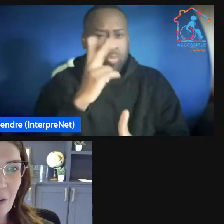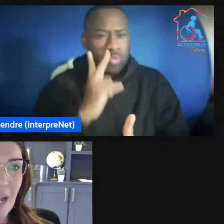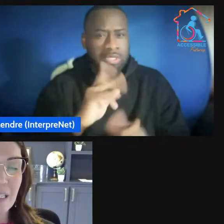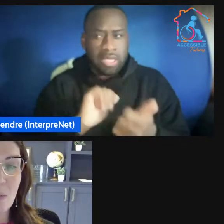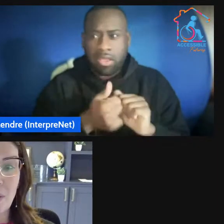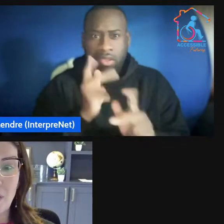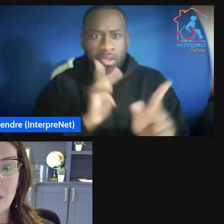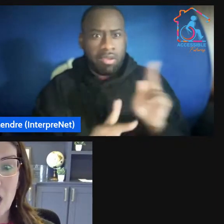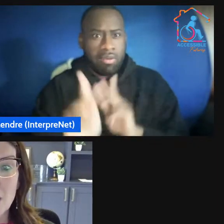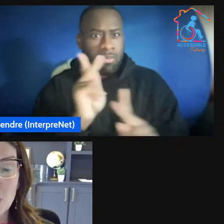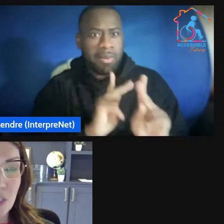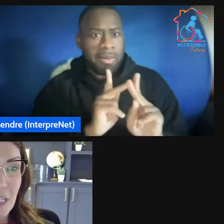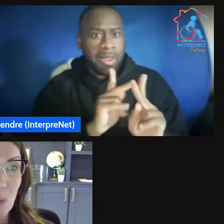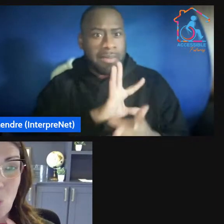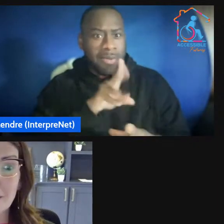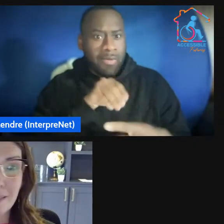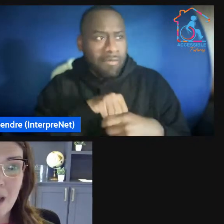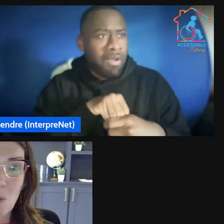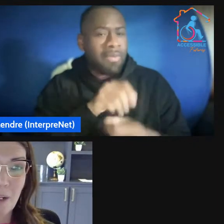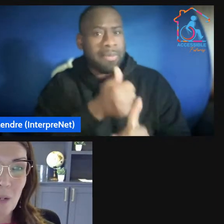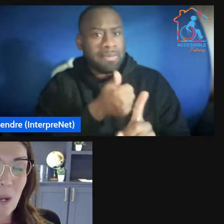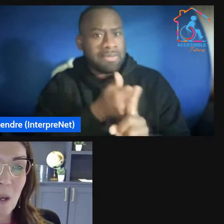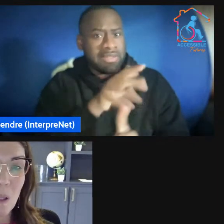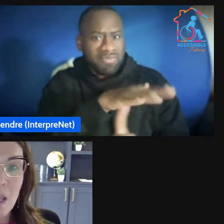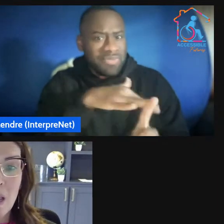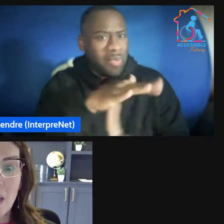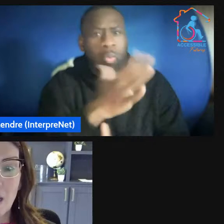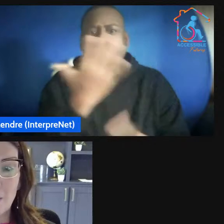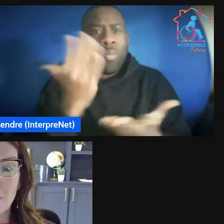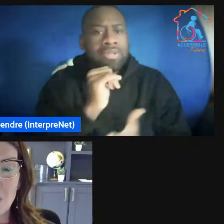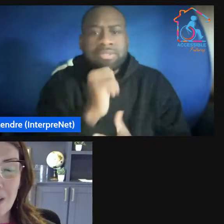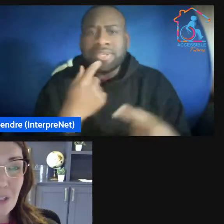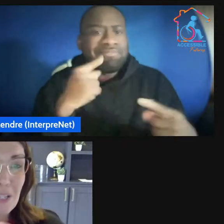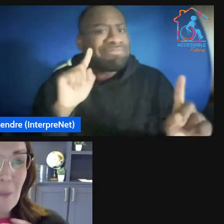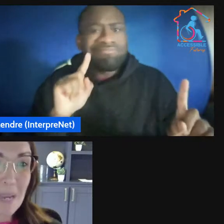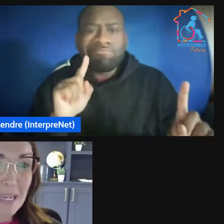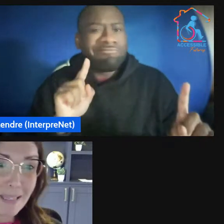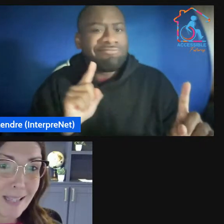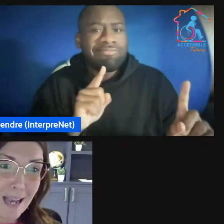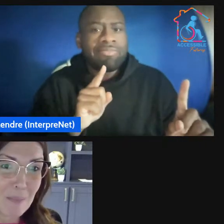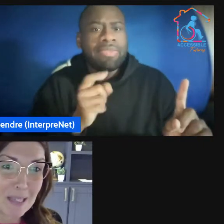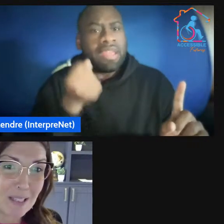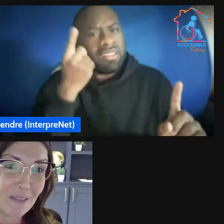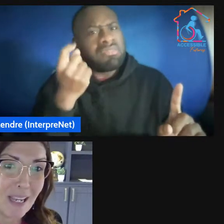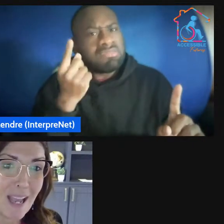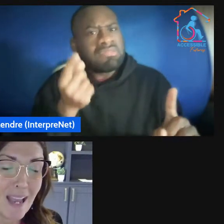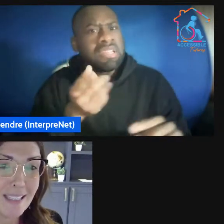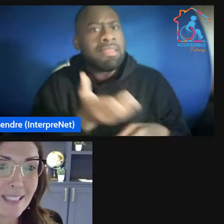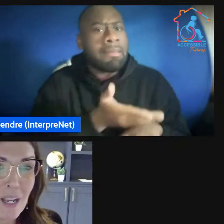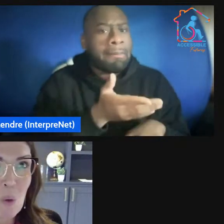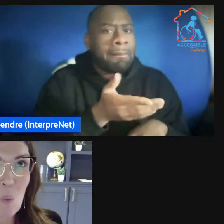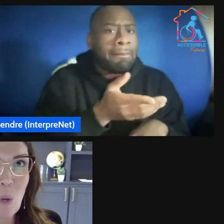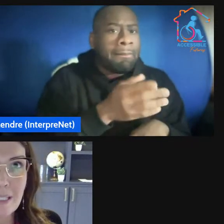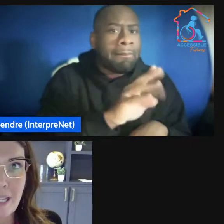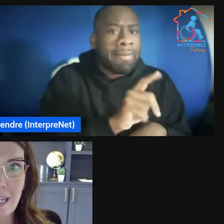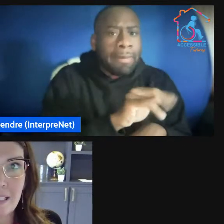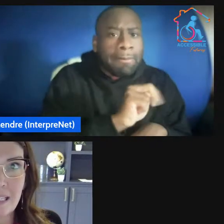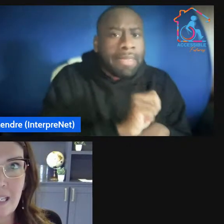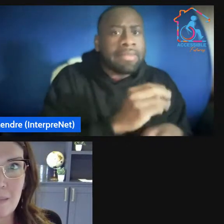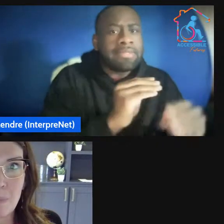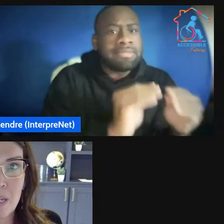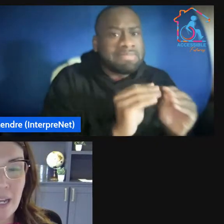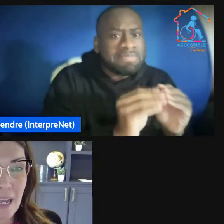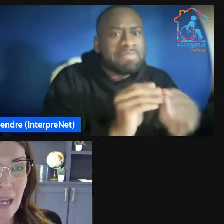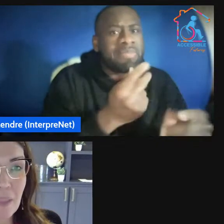are interacting with it, to understand what's not working well, to understand the maintenance aspect of it and what it takes